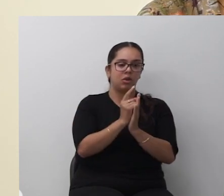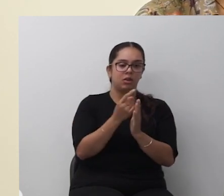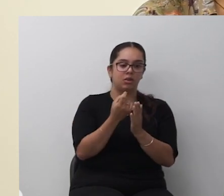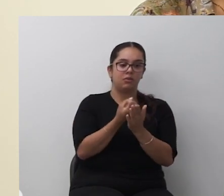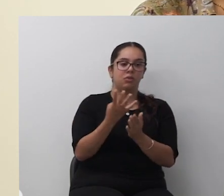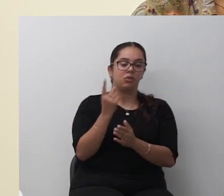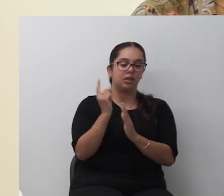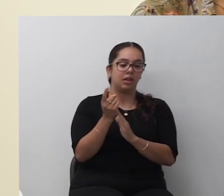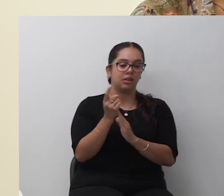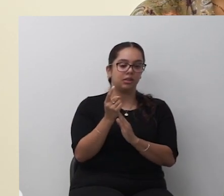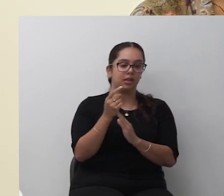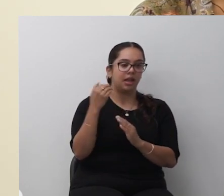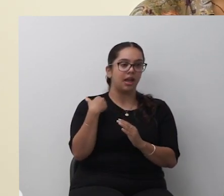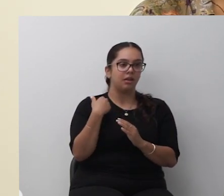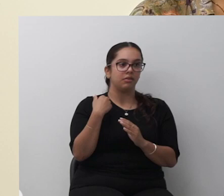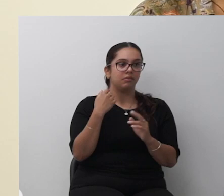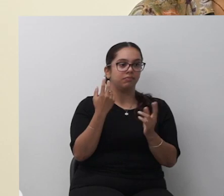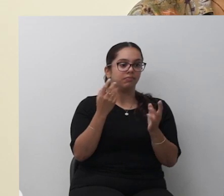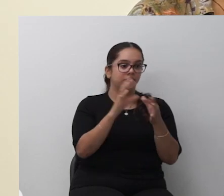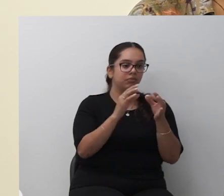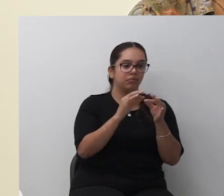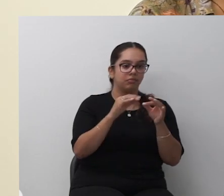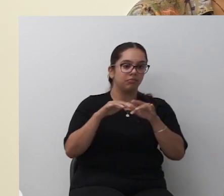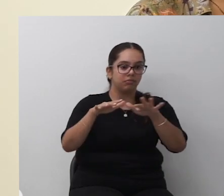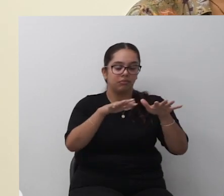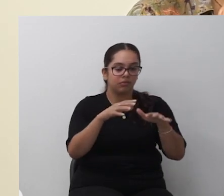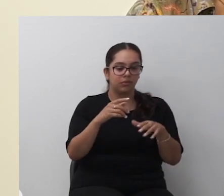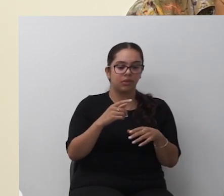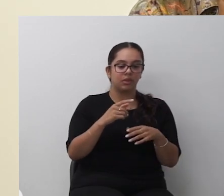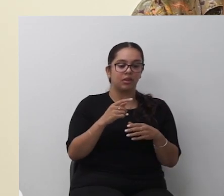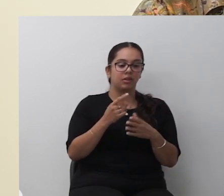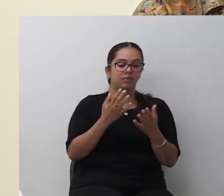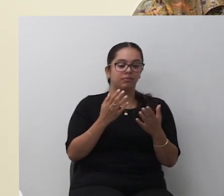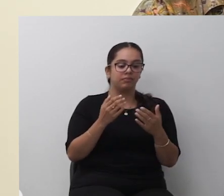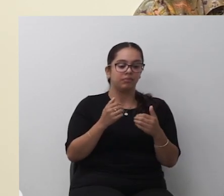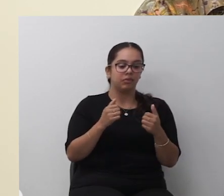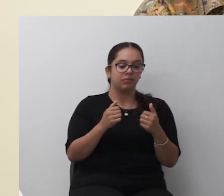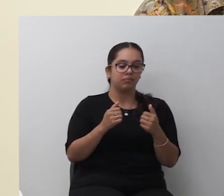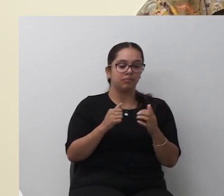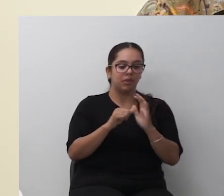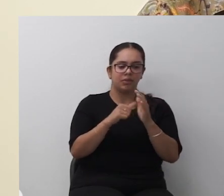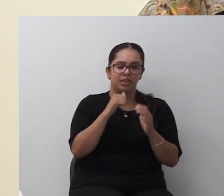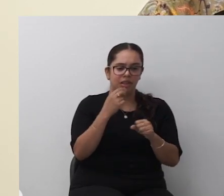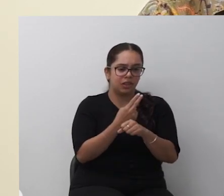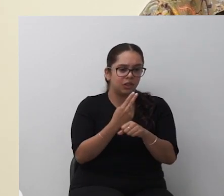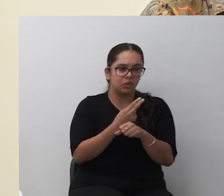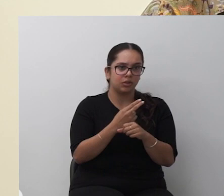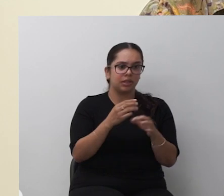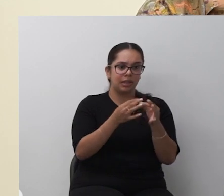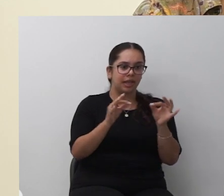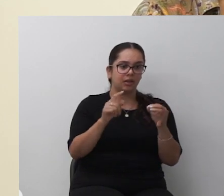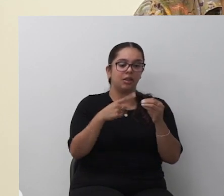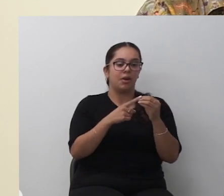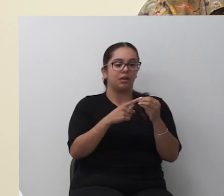ago there was that memo that circulated around the State Department that urged to not use language around de-escalation, to not use language around the ceasefire.